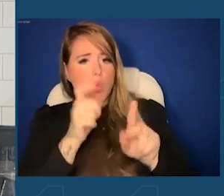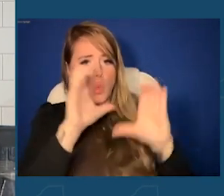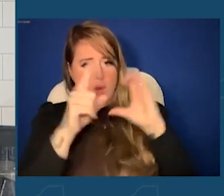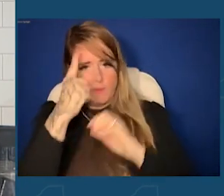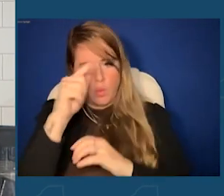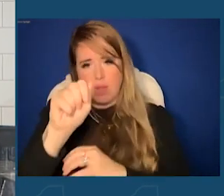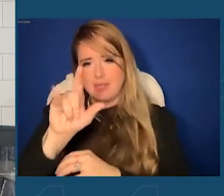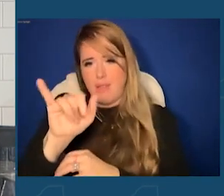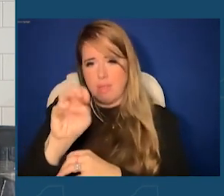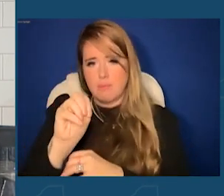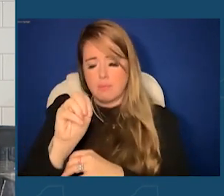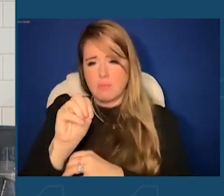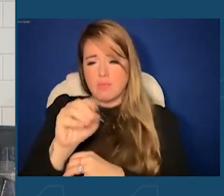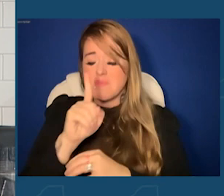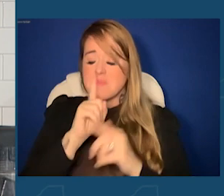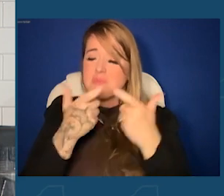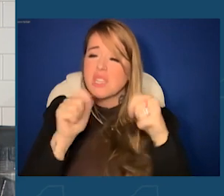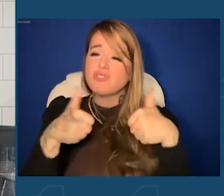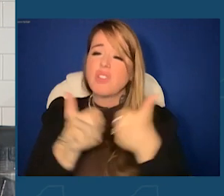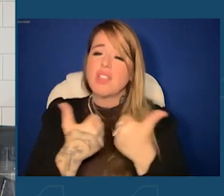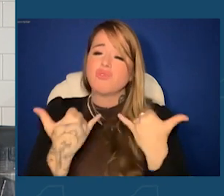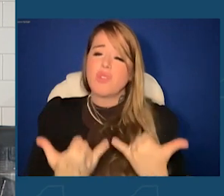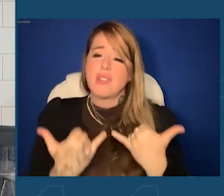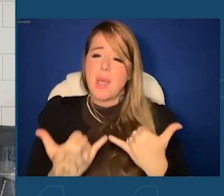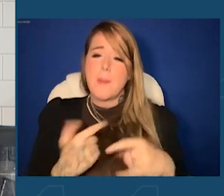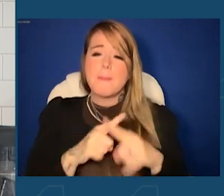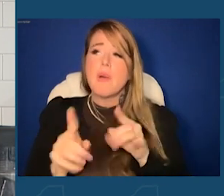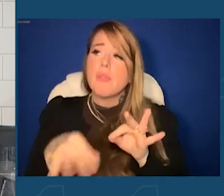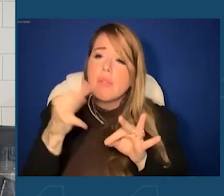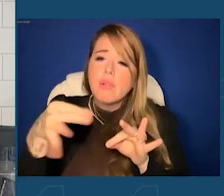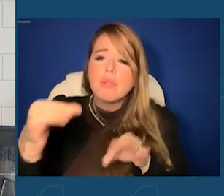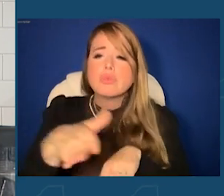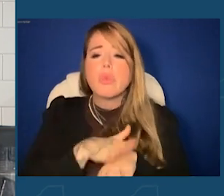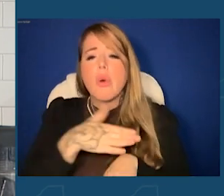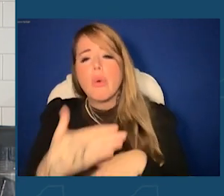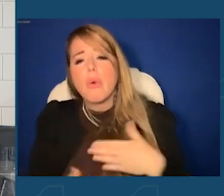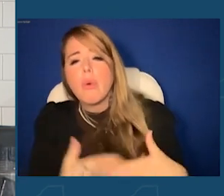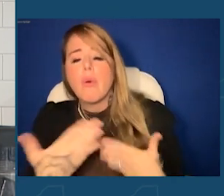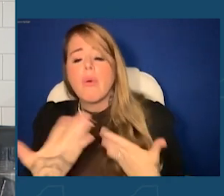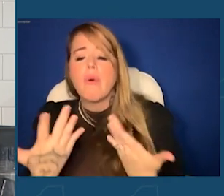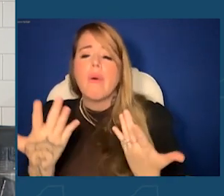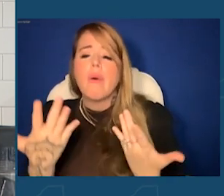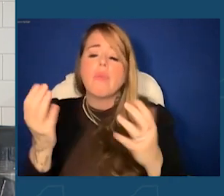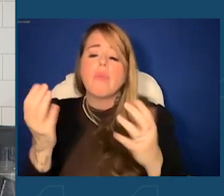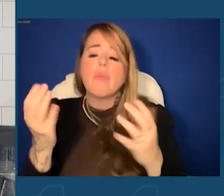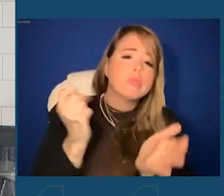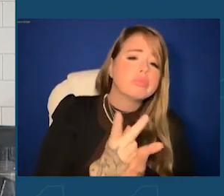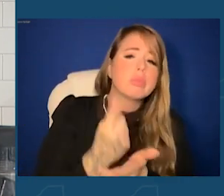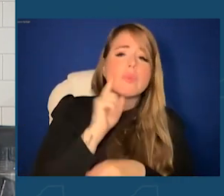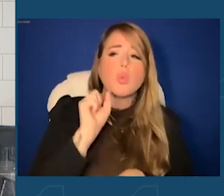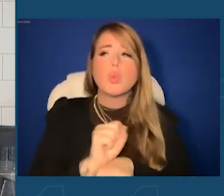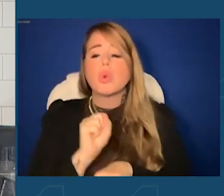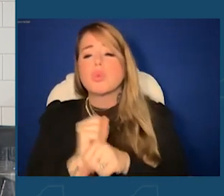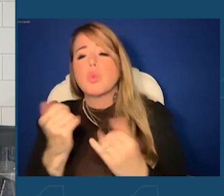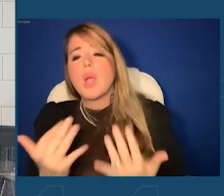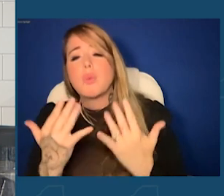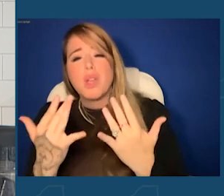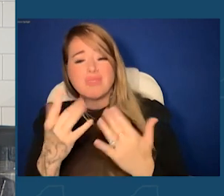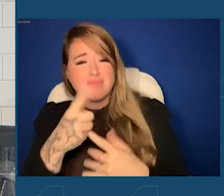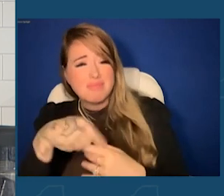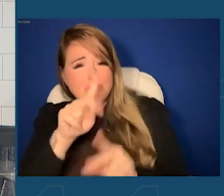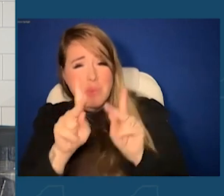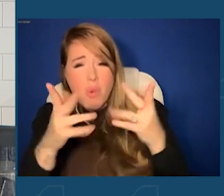big challenges on our hands, but by delaying and slowing down work authorization for thousands of people that are already here in